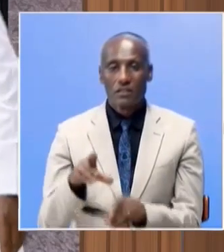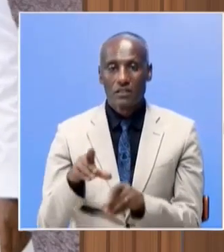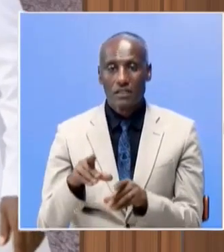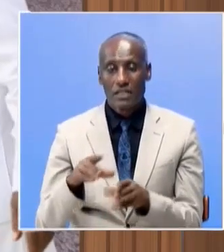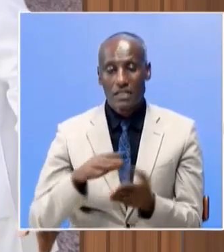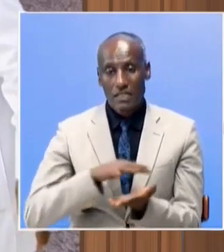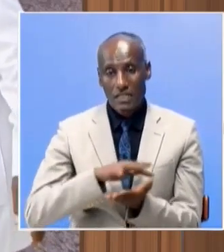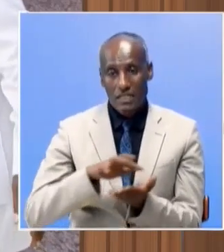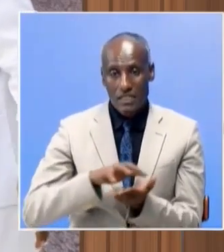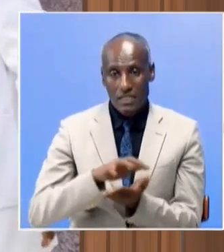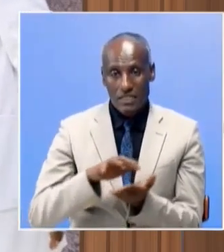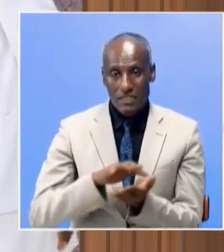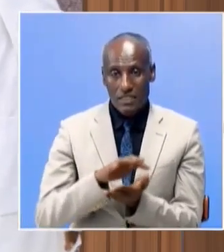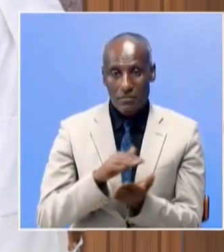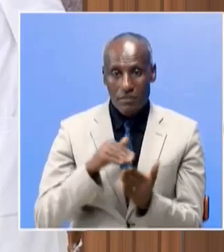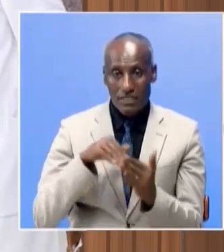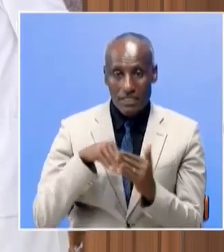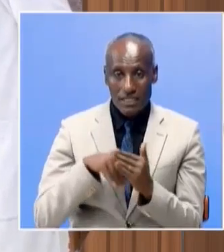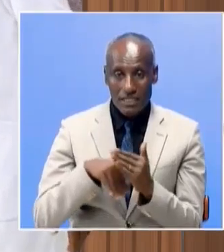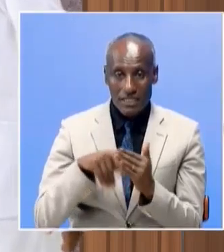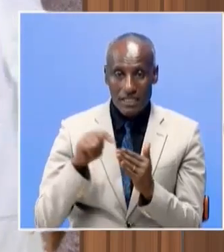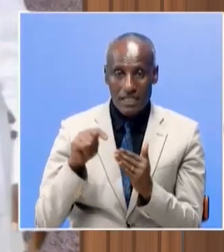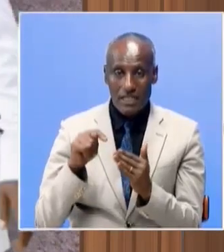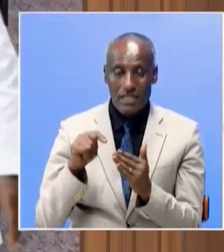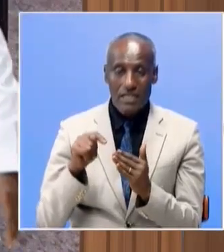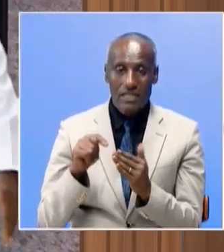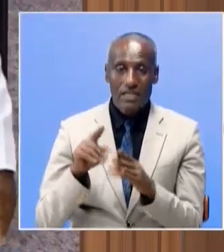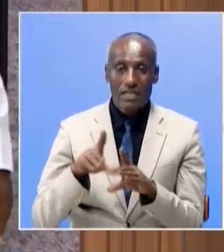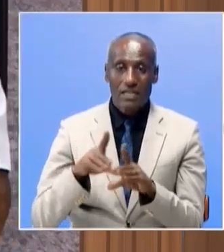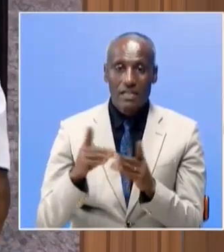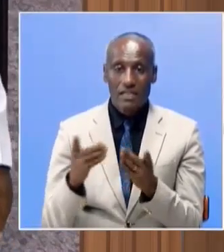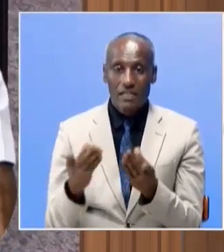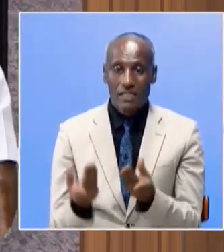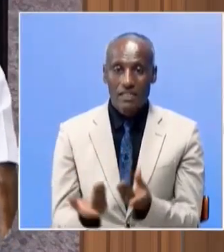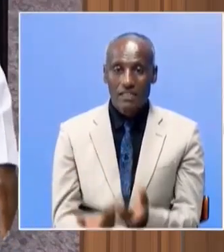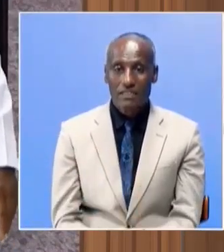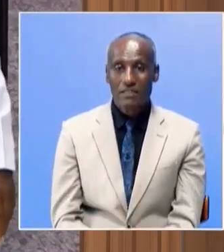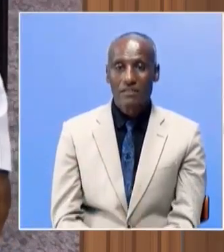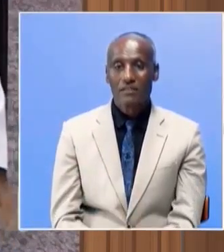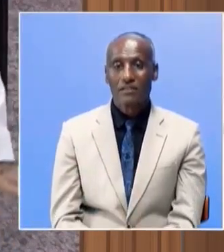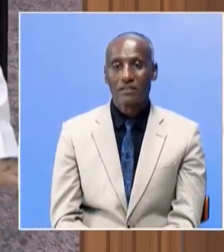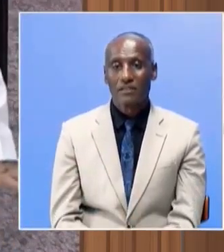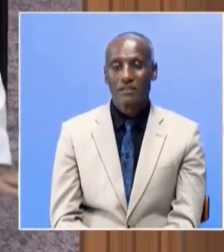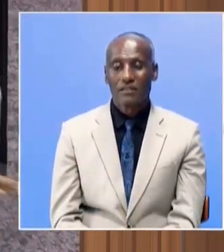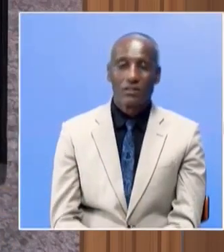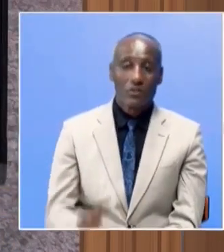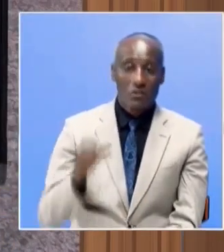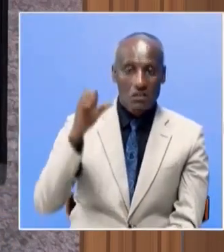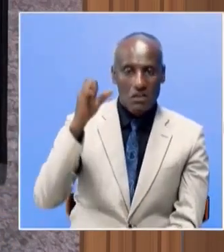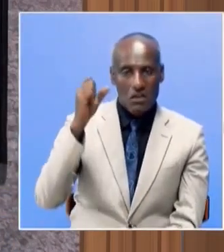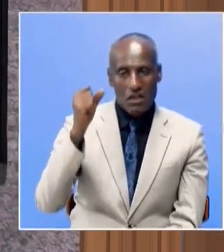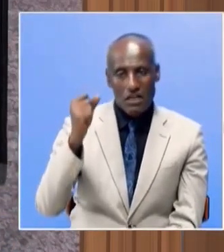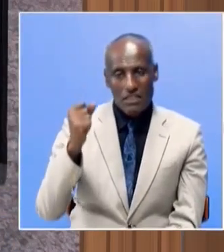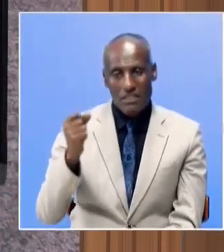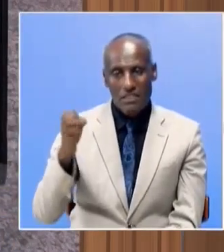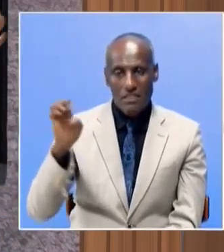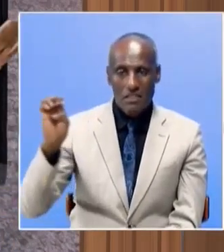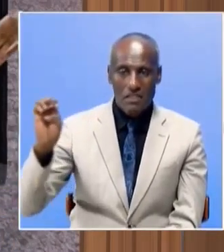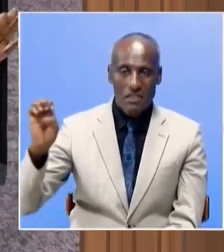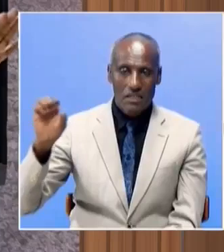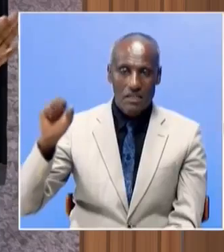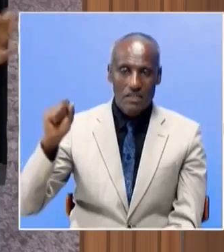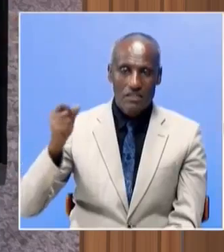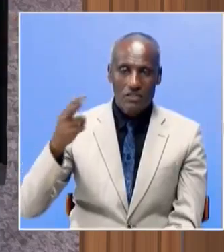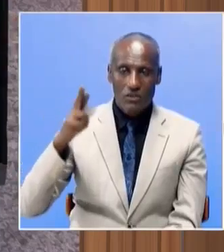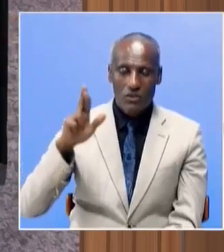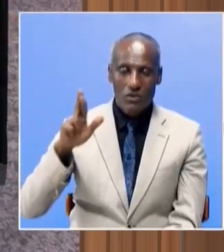disturb. This one is base verb. We cannot add S, ES, D, ed, okay?